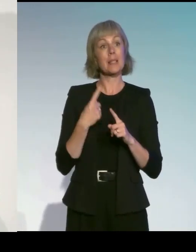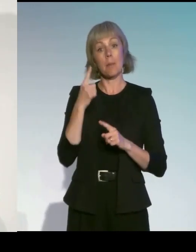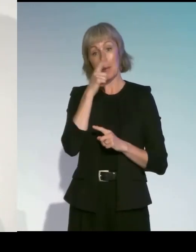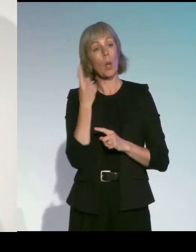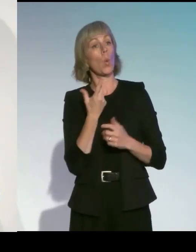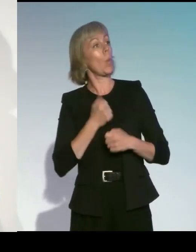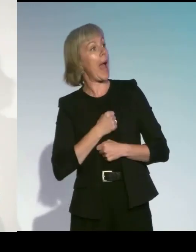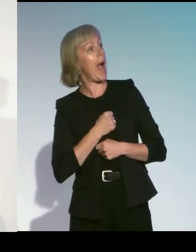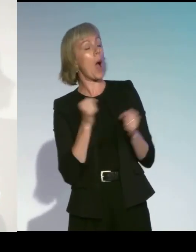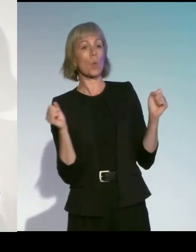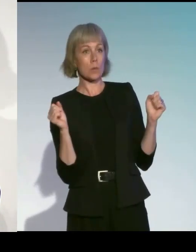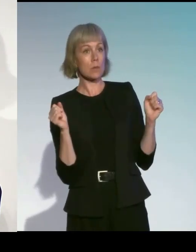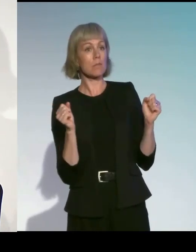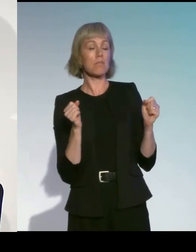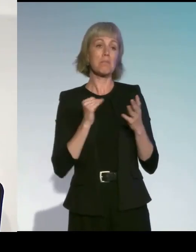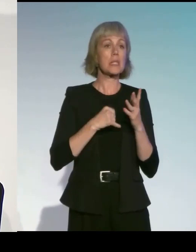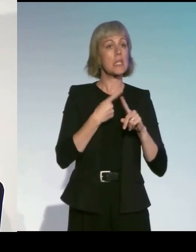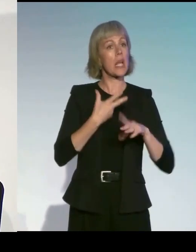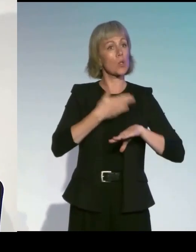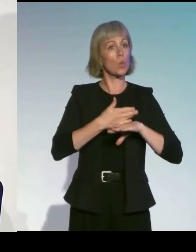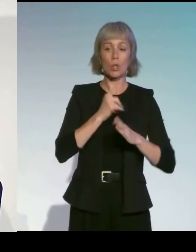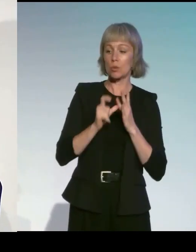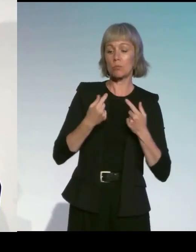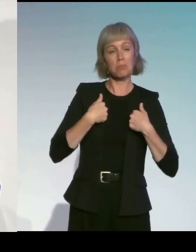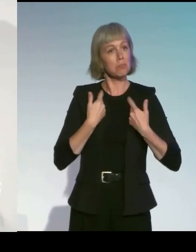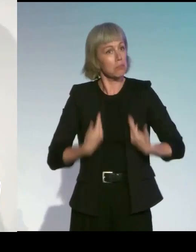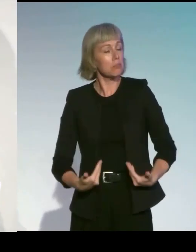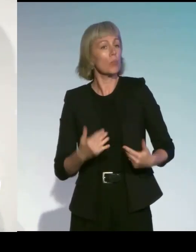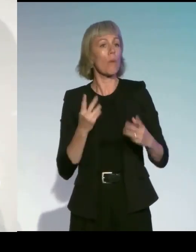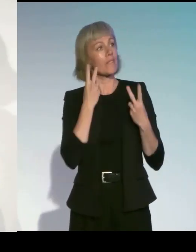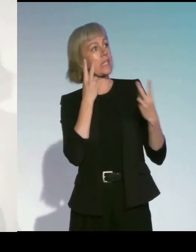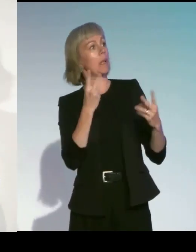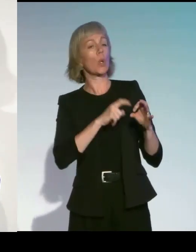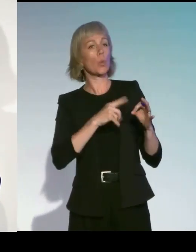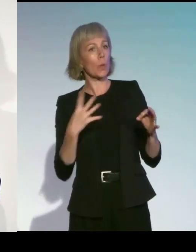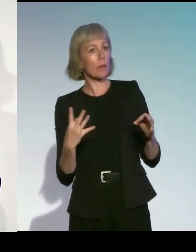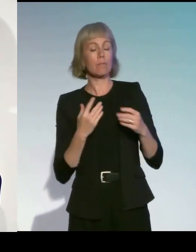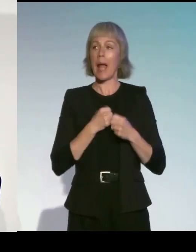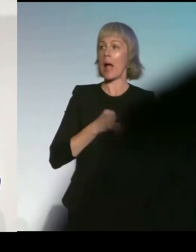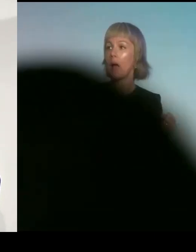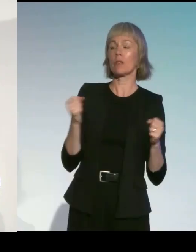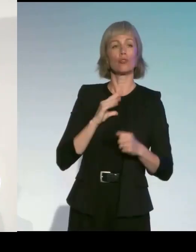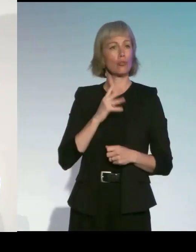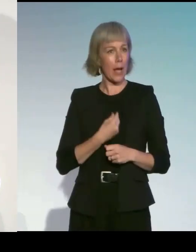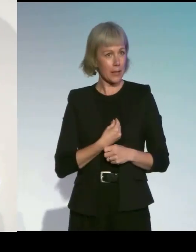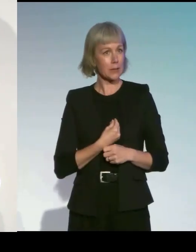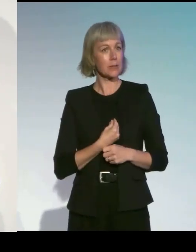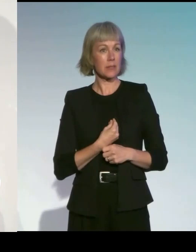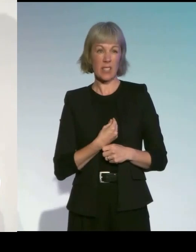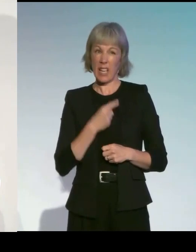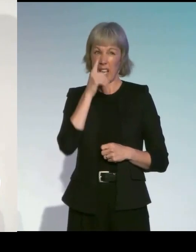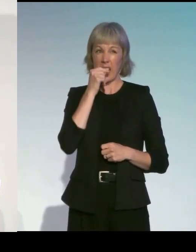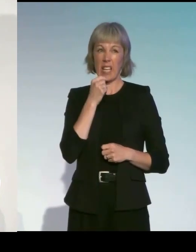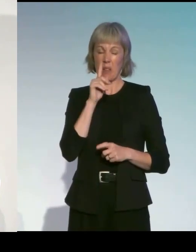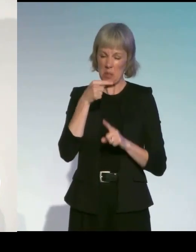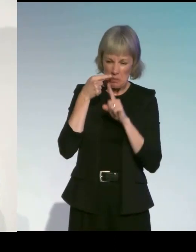spaces, who are out as sex workers on other platforms, or who are visibly queer, or who are out as trans, being maliciously